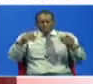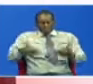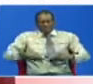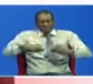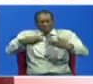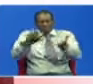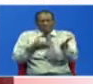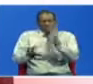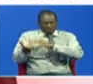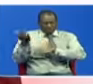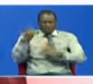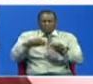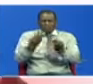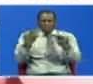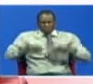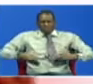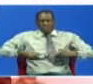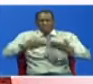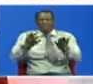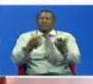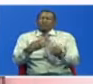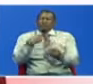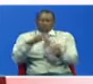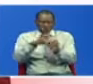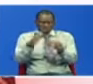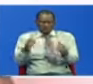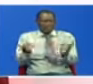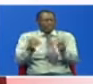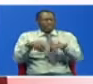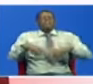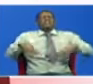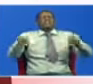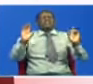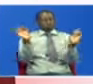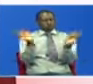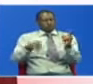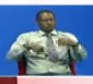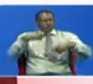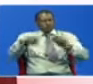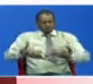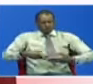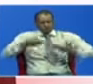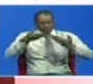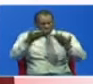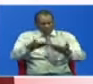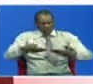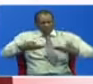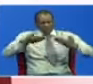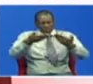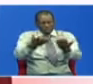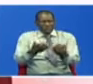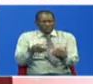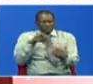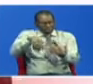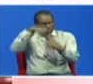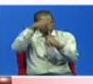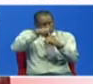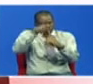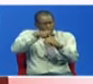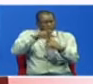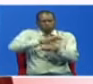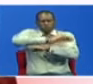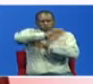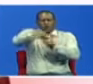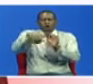the past. We say, well, don't give up, continue giving, continue donating. This fight is a fight for all of